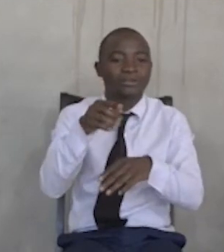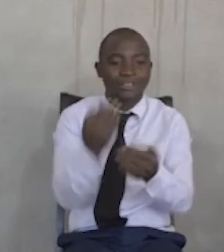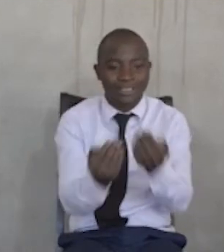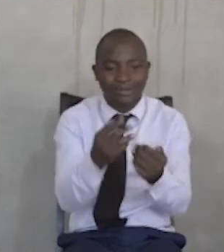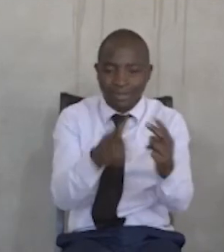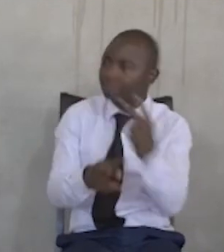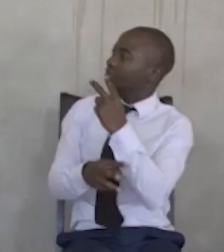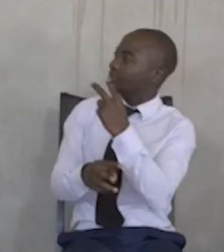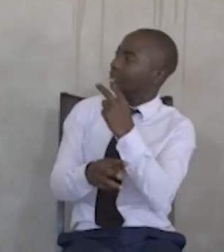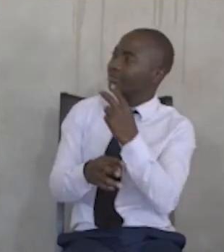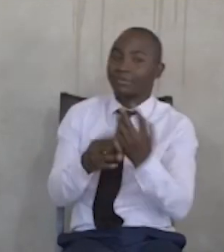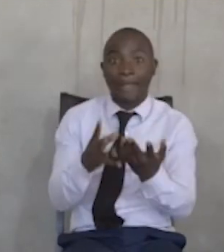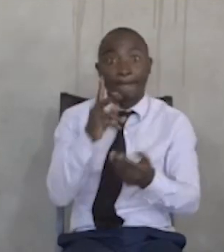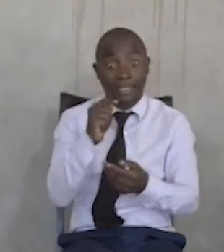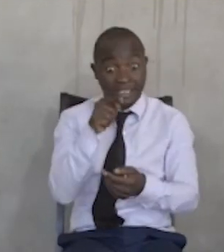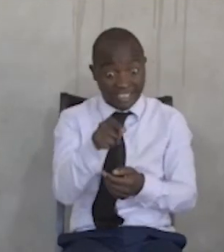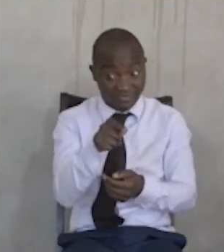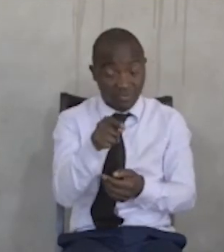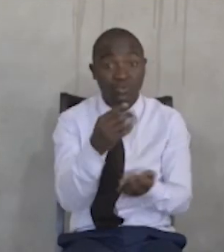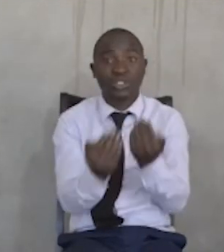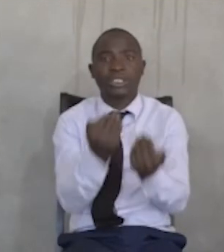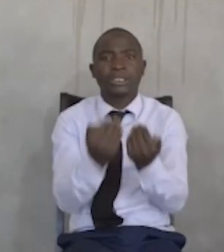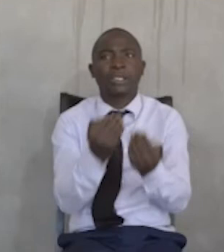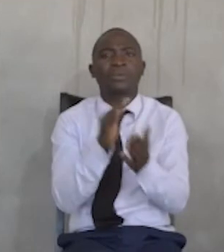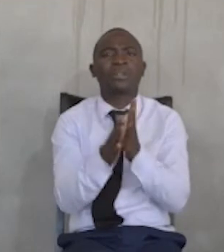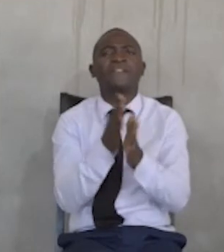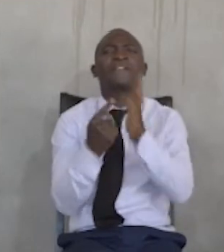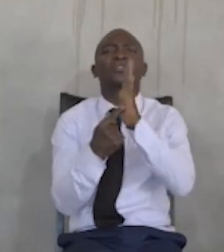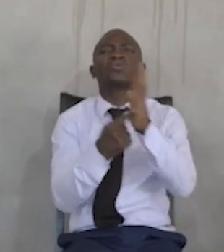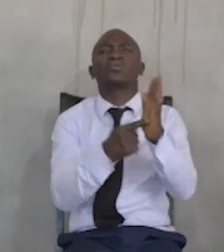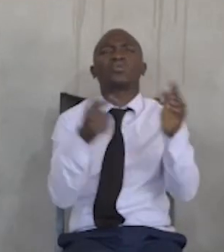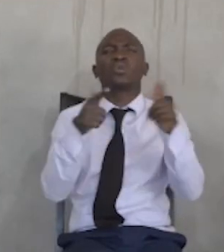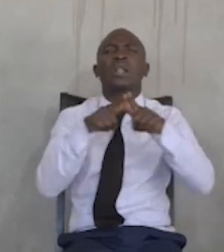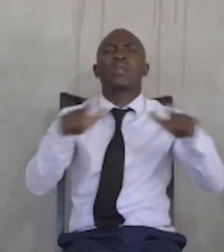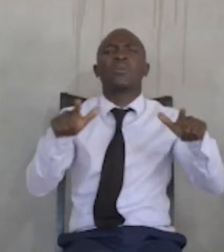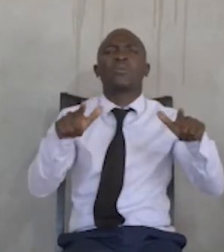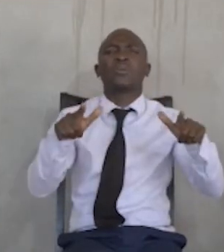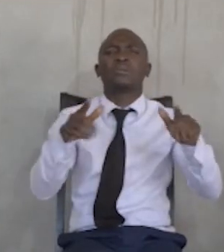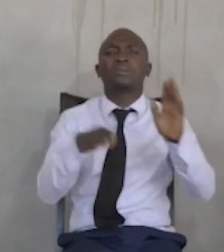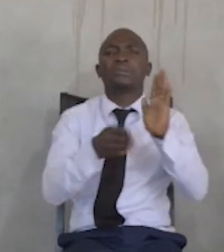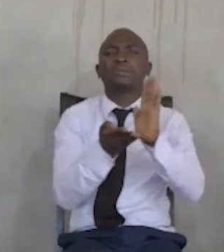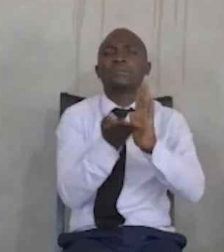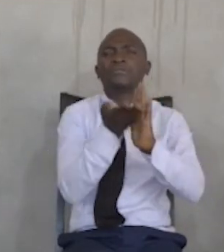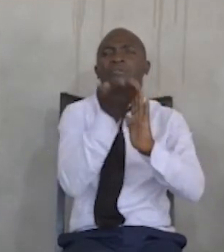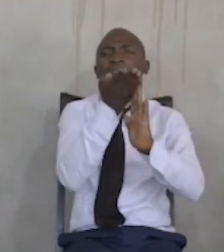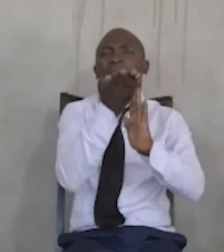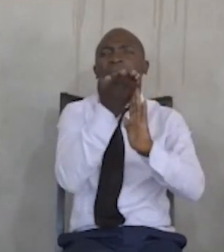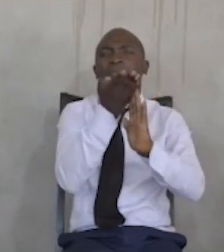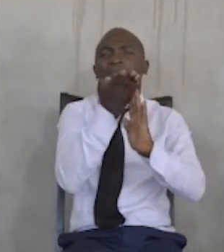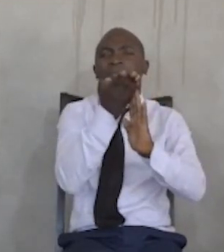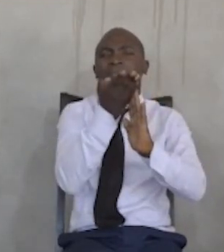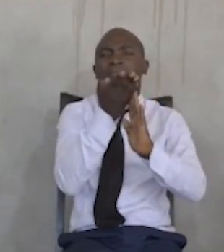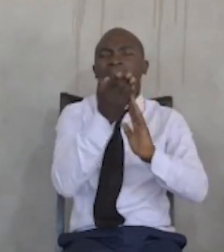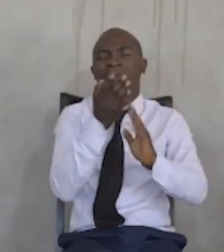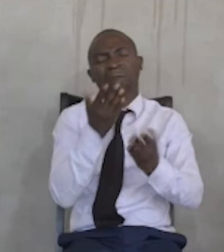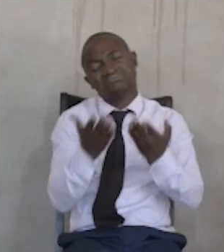not showing language and speech development that is appropriate for age, it probably